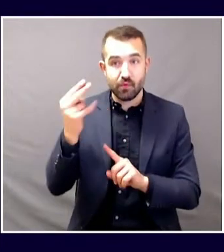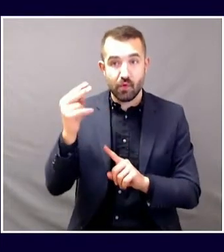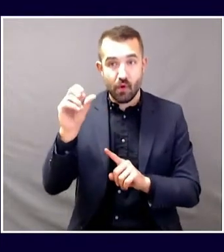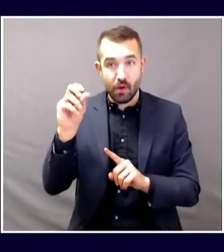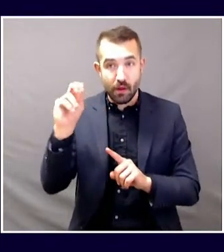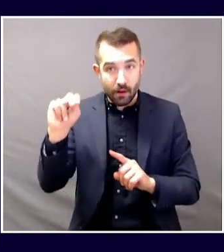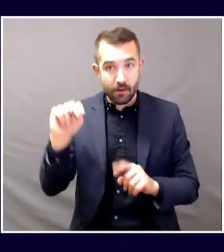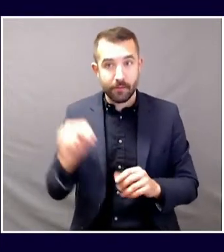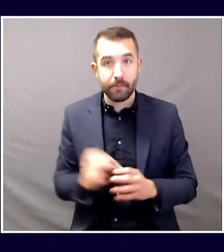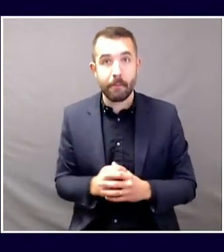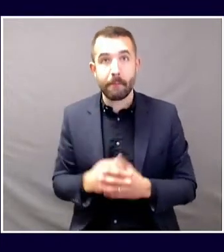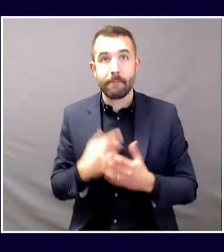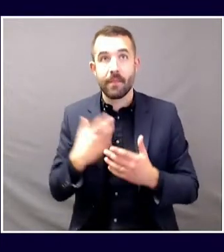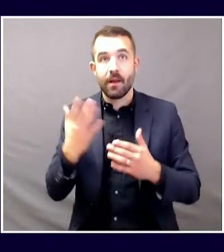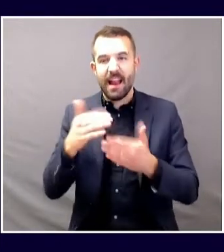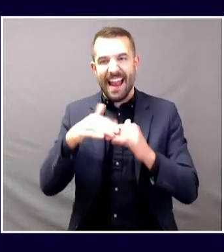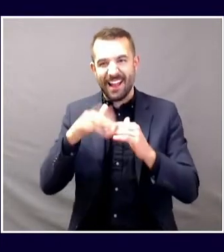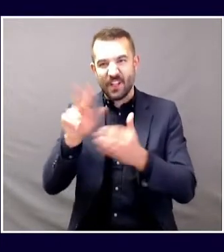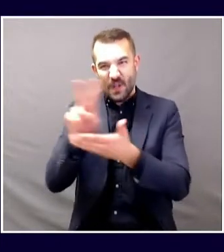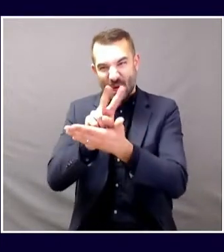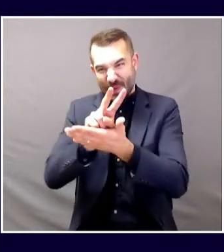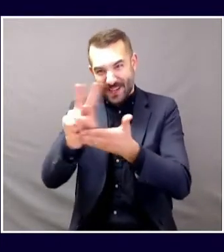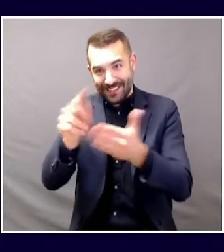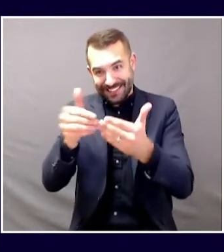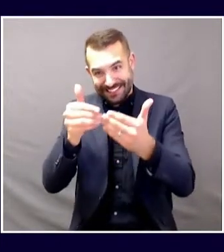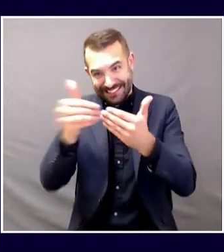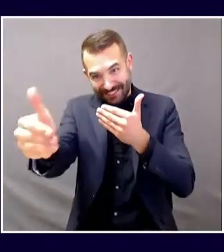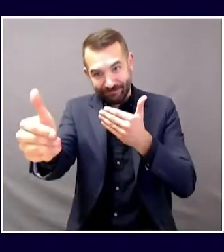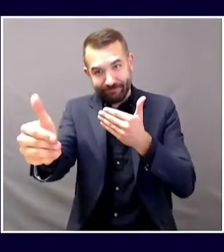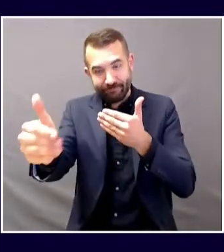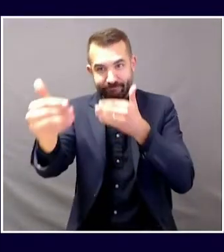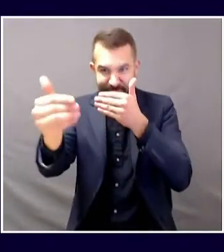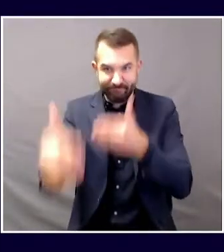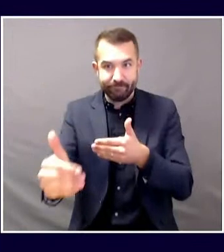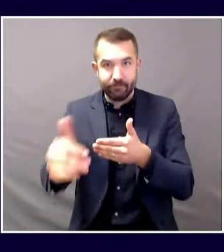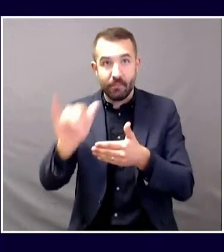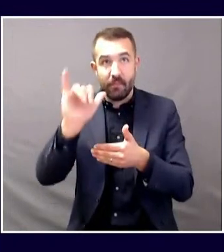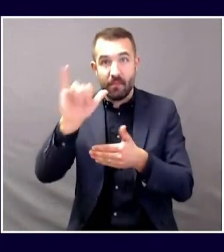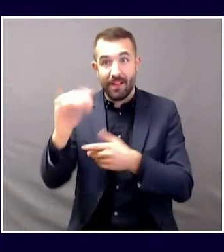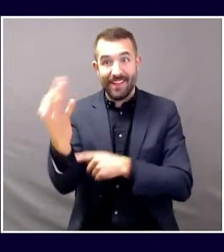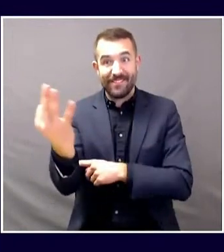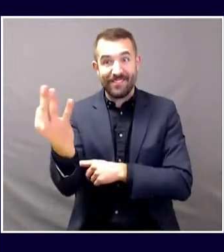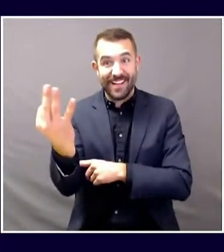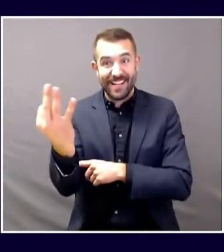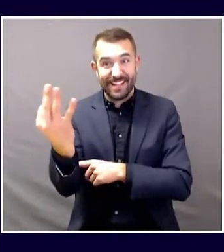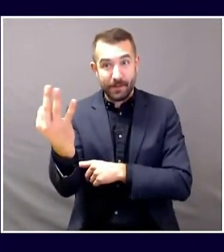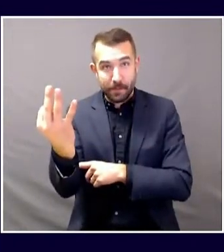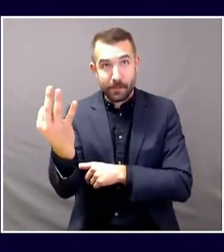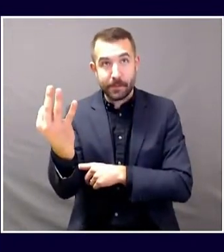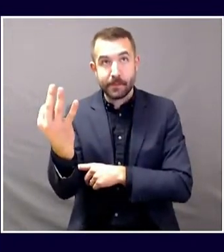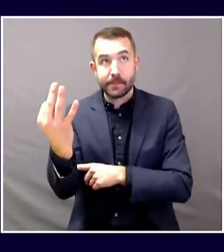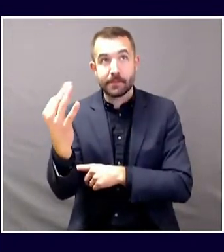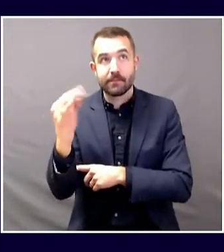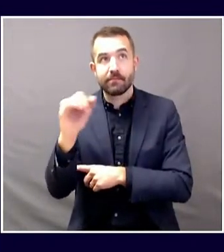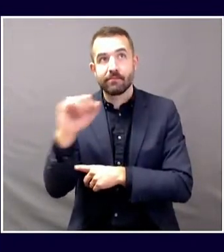period. And as it turned out, at the end of that incubation period, being on a Friday, we extended it through the end of that